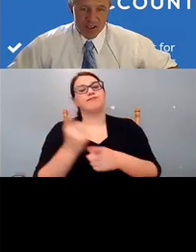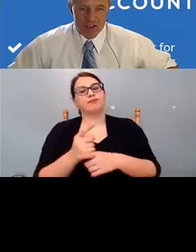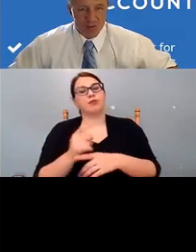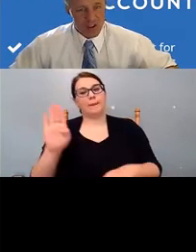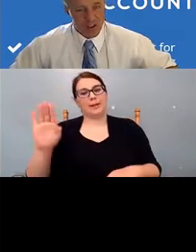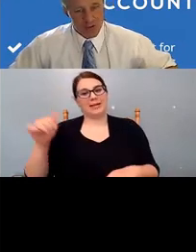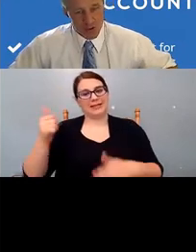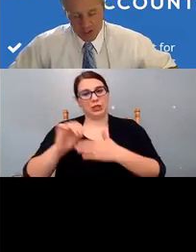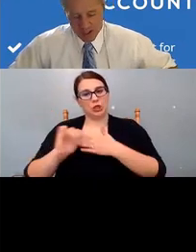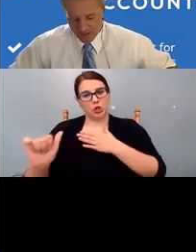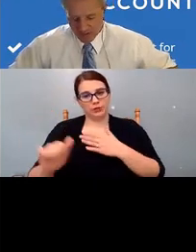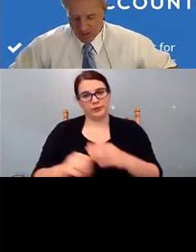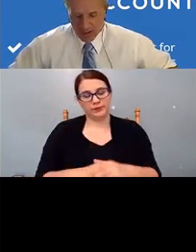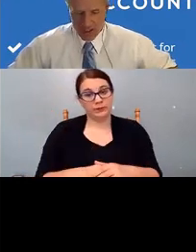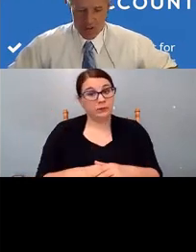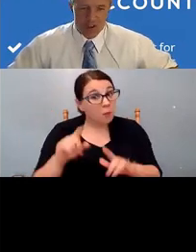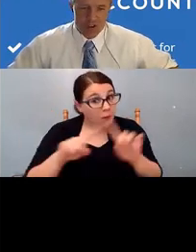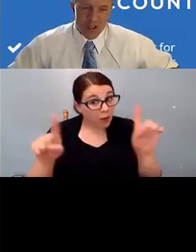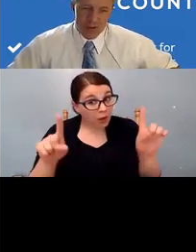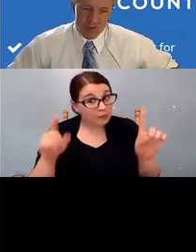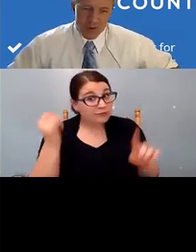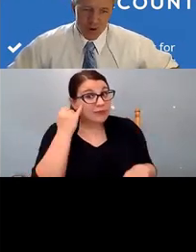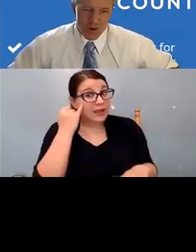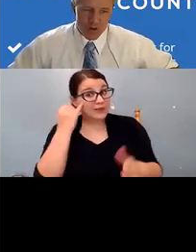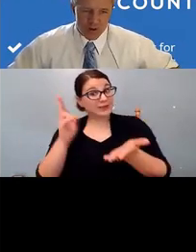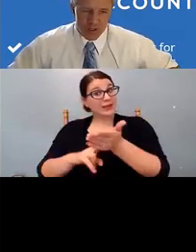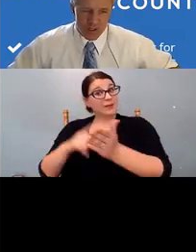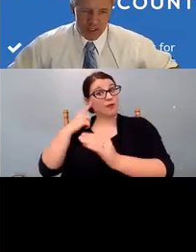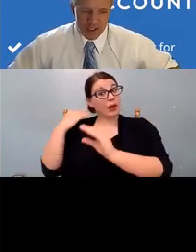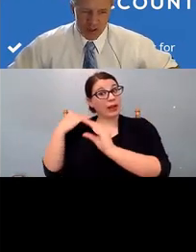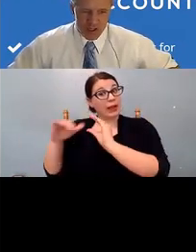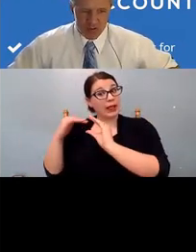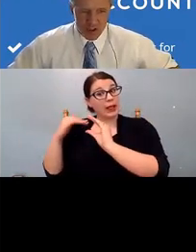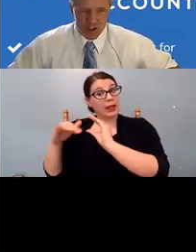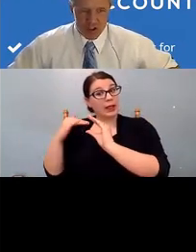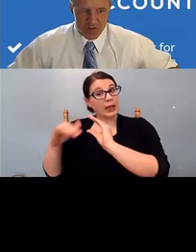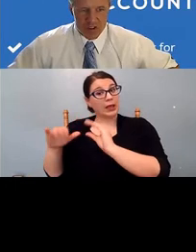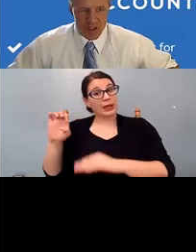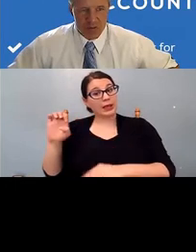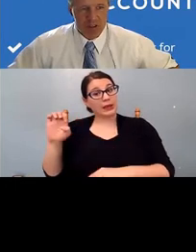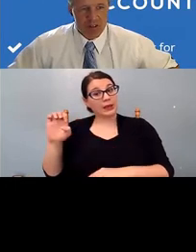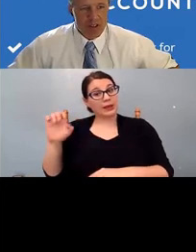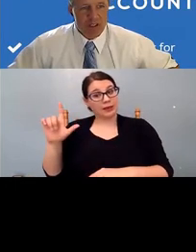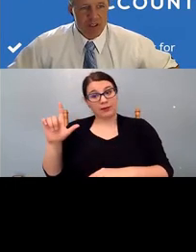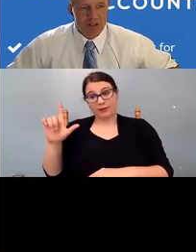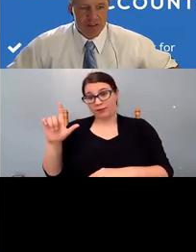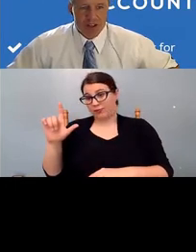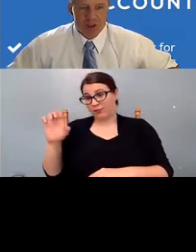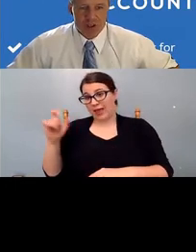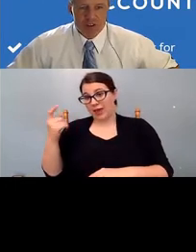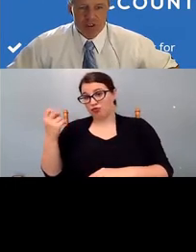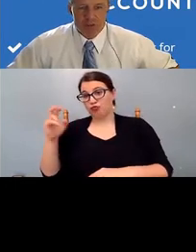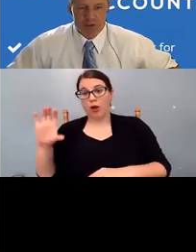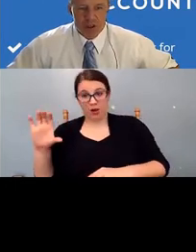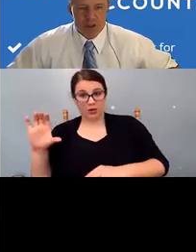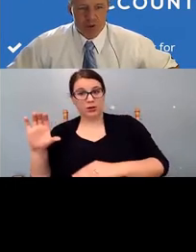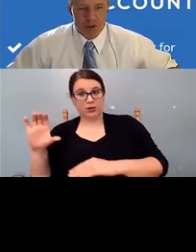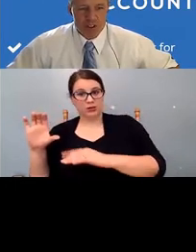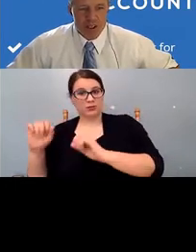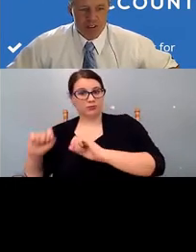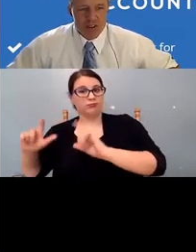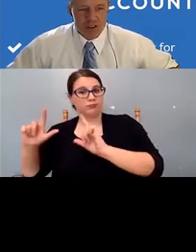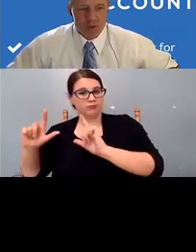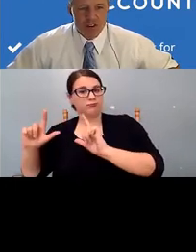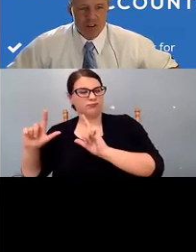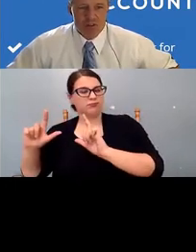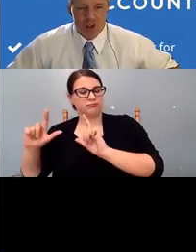is $10. But you can avoid that if you just sign up for electronic versions of the statements. Final question before we go to question